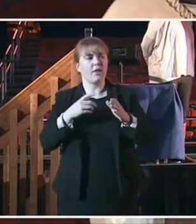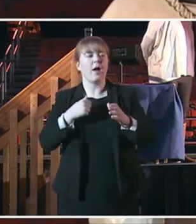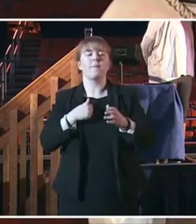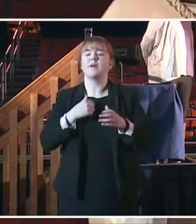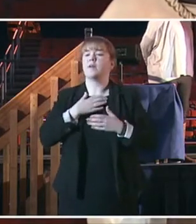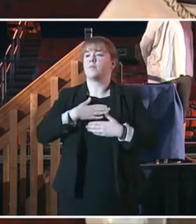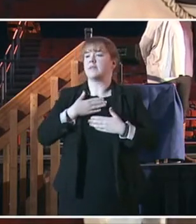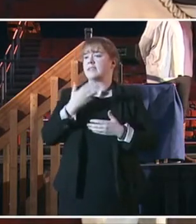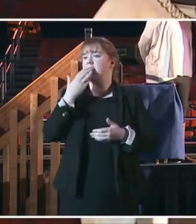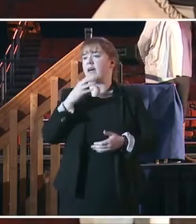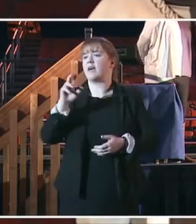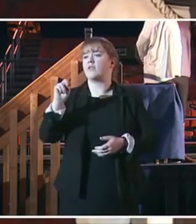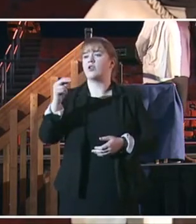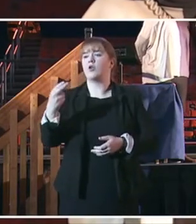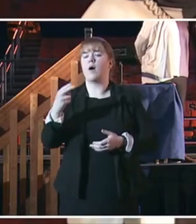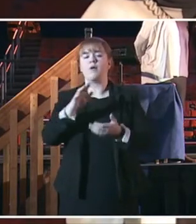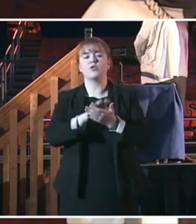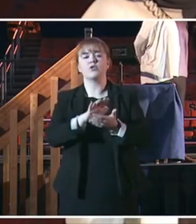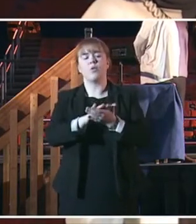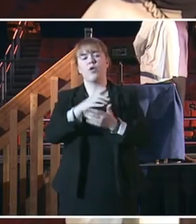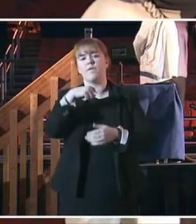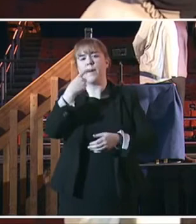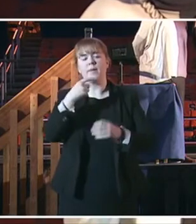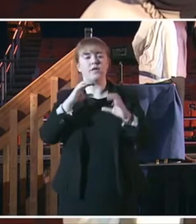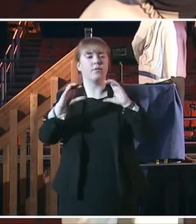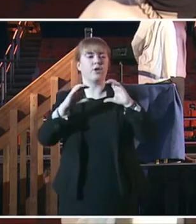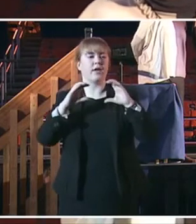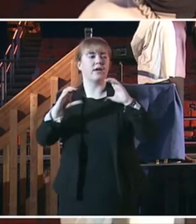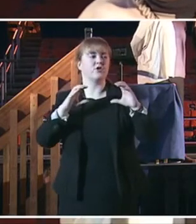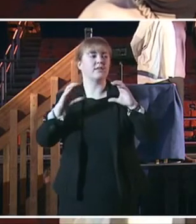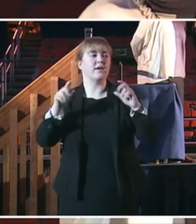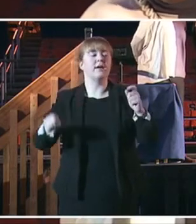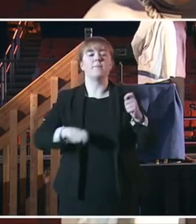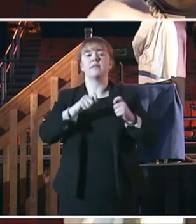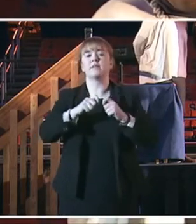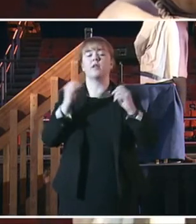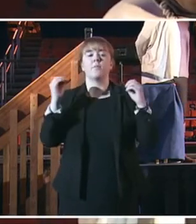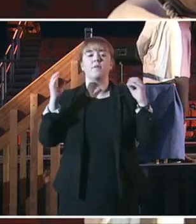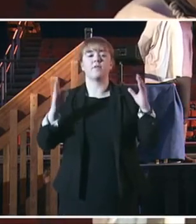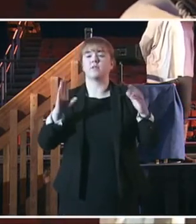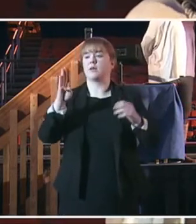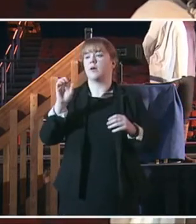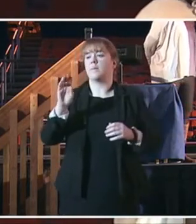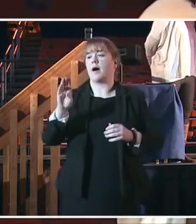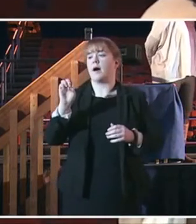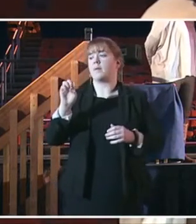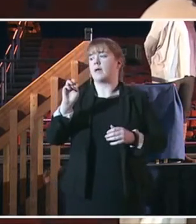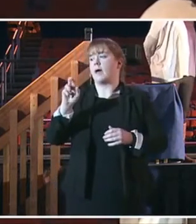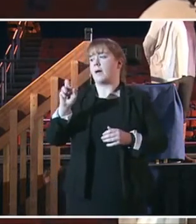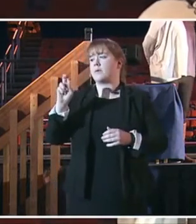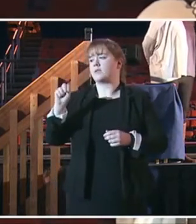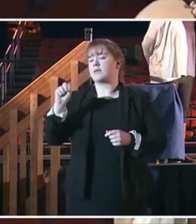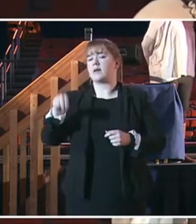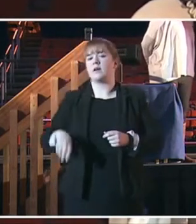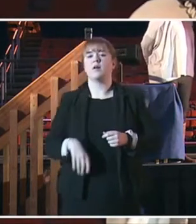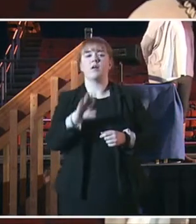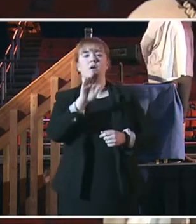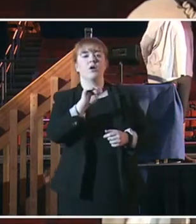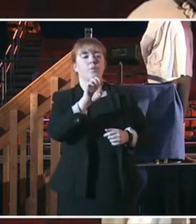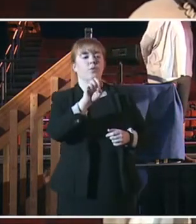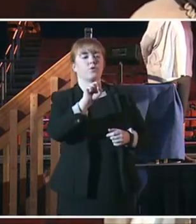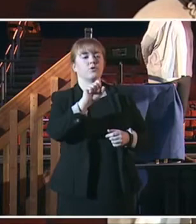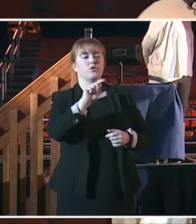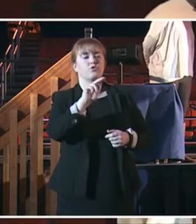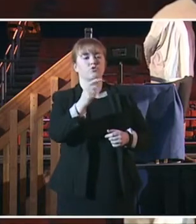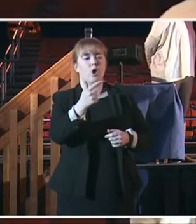thank the Newhouse School of Public Communications, in particular Professors Bob Emerson and Bruce Strong, and